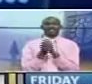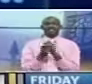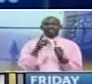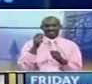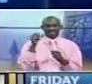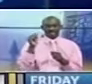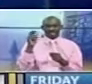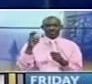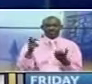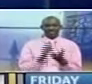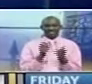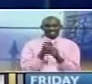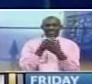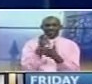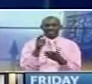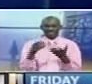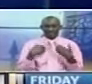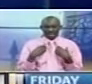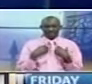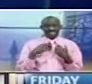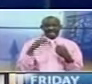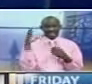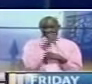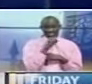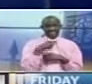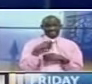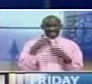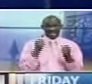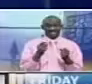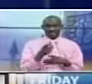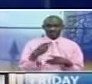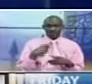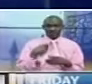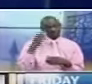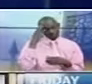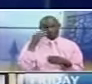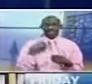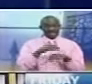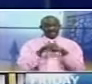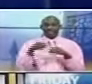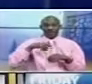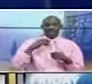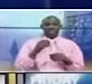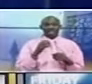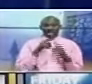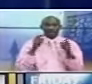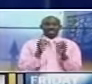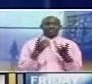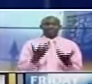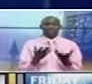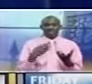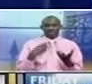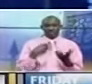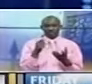Yeah. T-A-N. All right. So some of these things, they are strange to us because you remember we are non-native speakers of Yes. English. And English also is